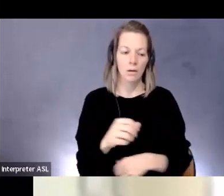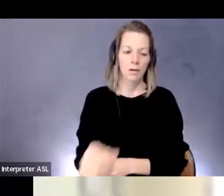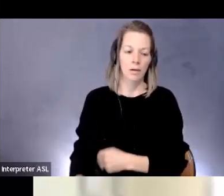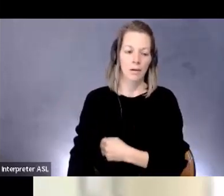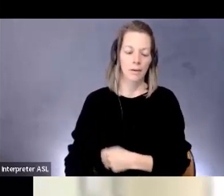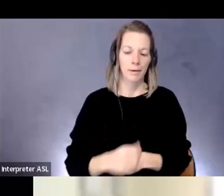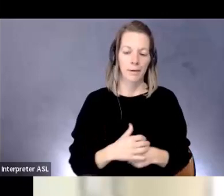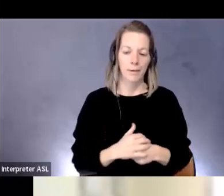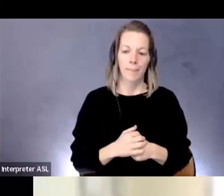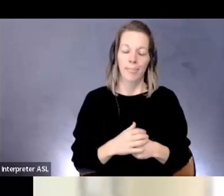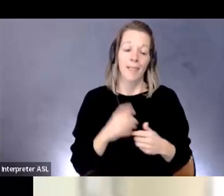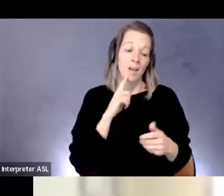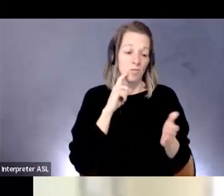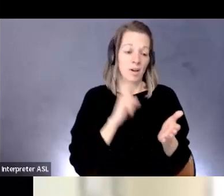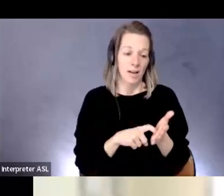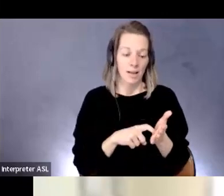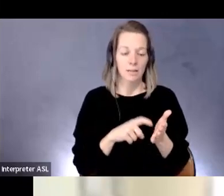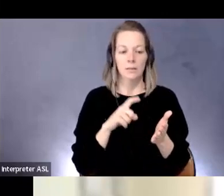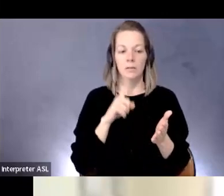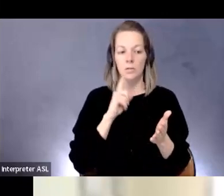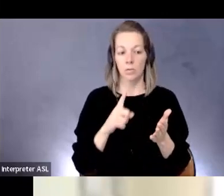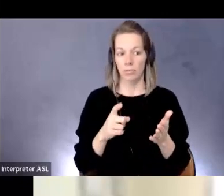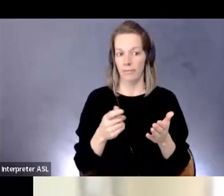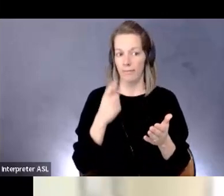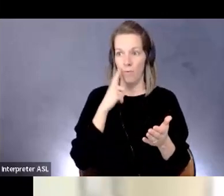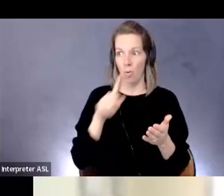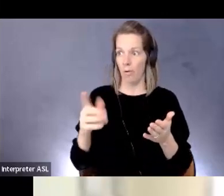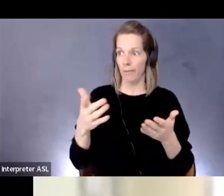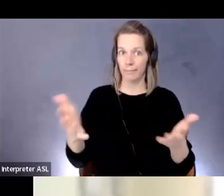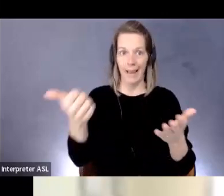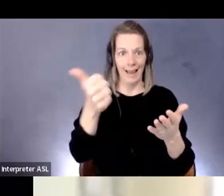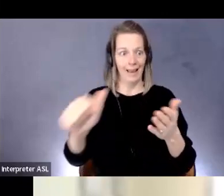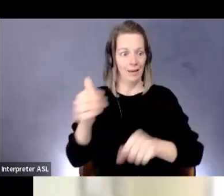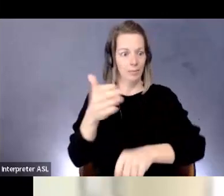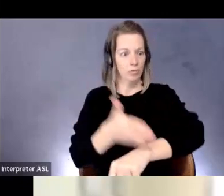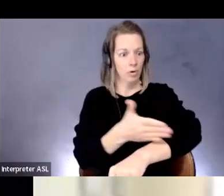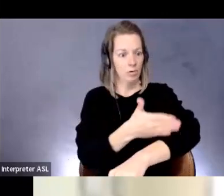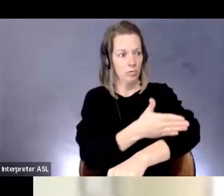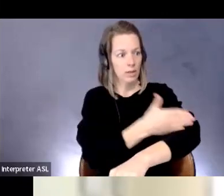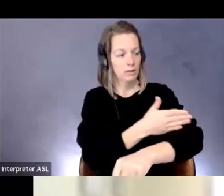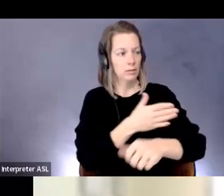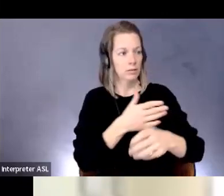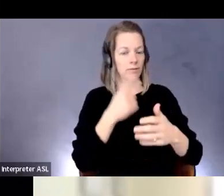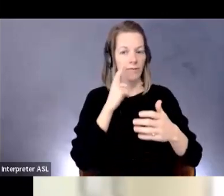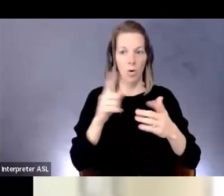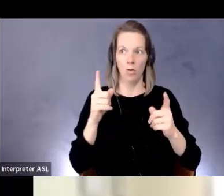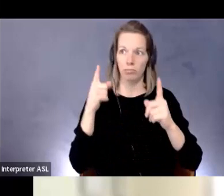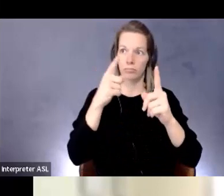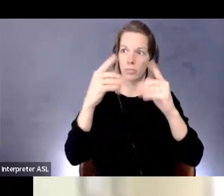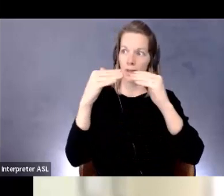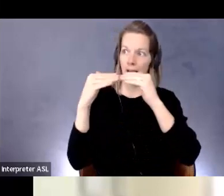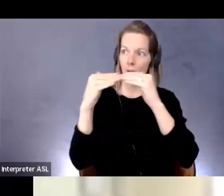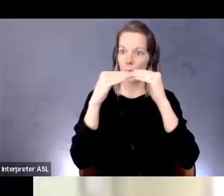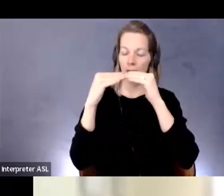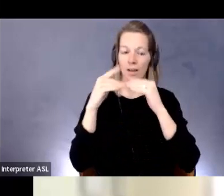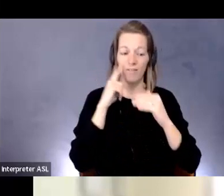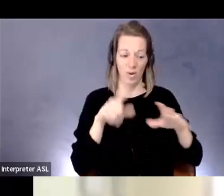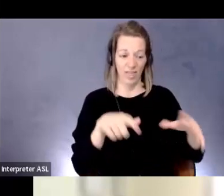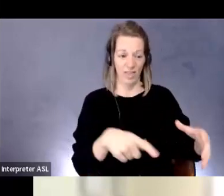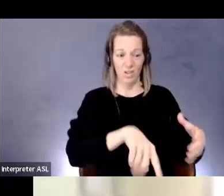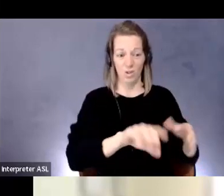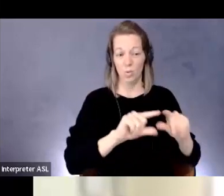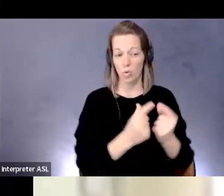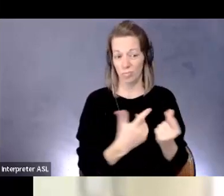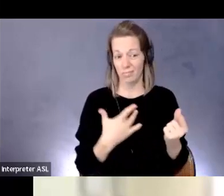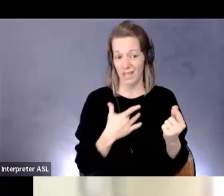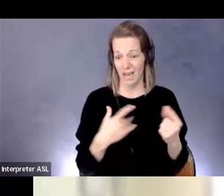AAC, and recognize that to make any significant progress toward achieving equity for this historically marginalized group,